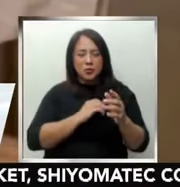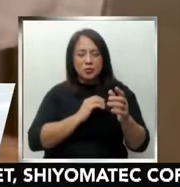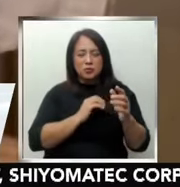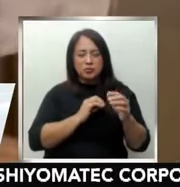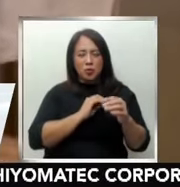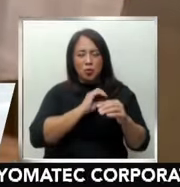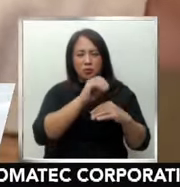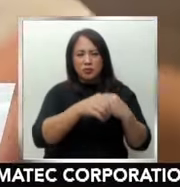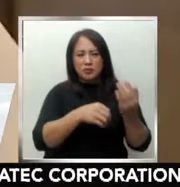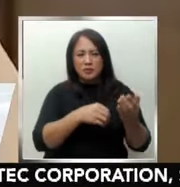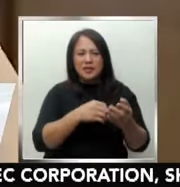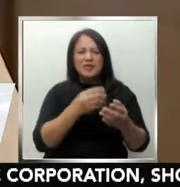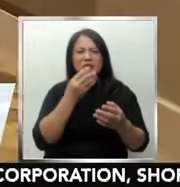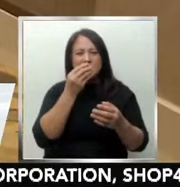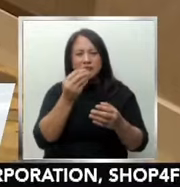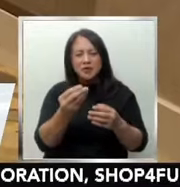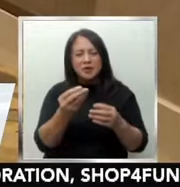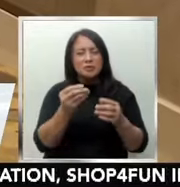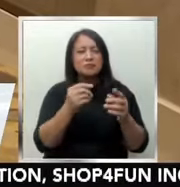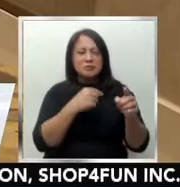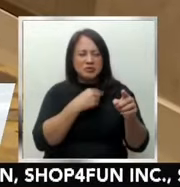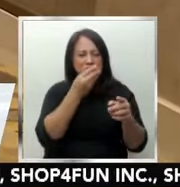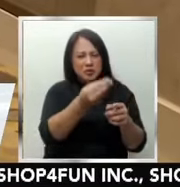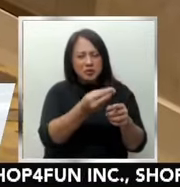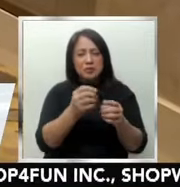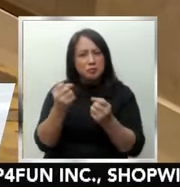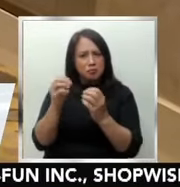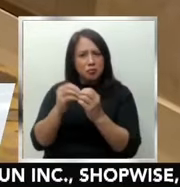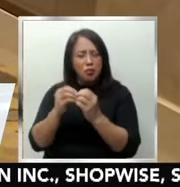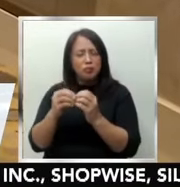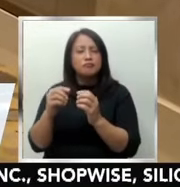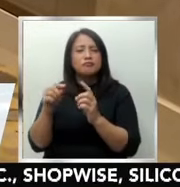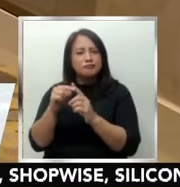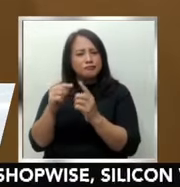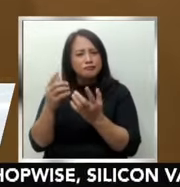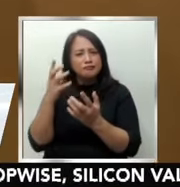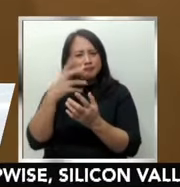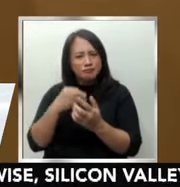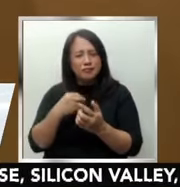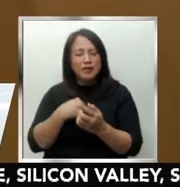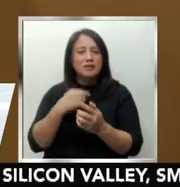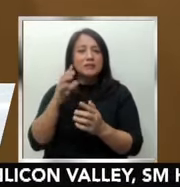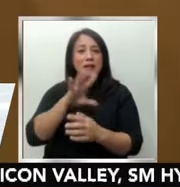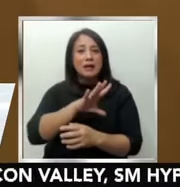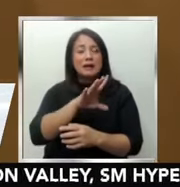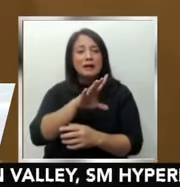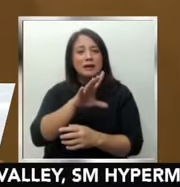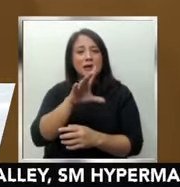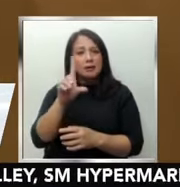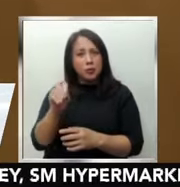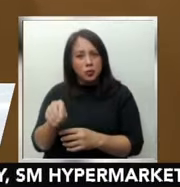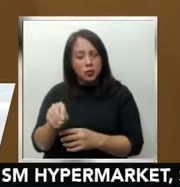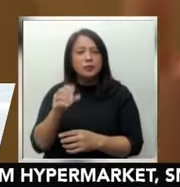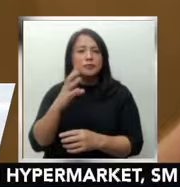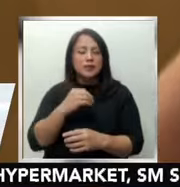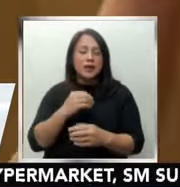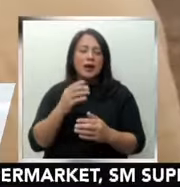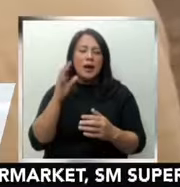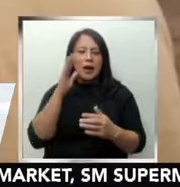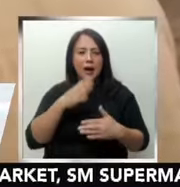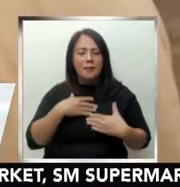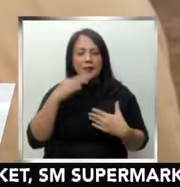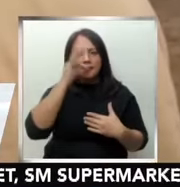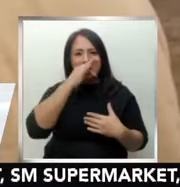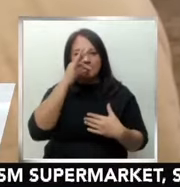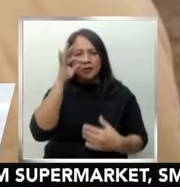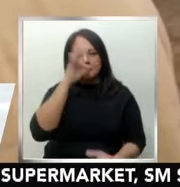massive beautiful experiences no sa Cagayan de Oro naranasan ni Kyle Ang saya ng binigyan siya